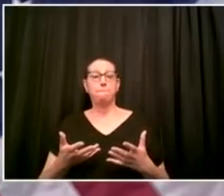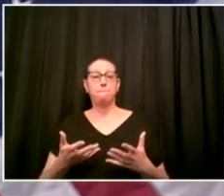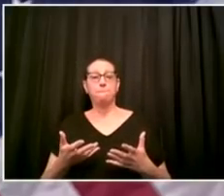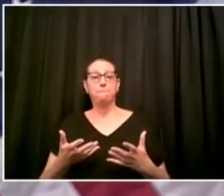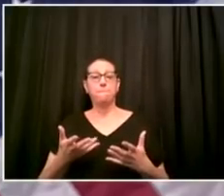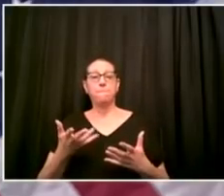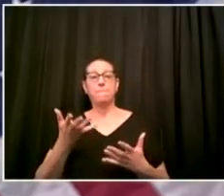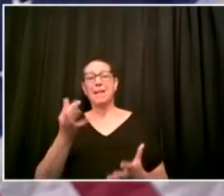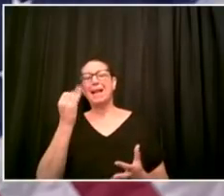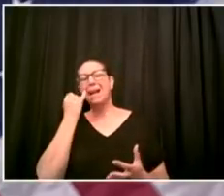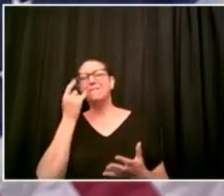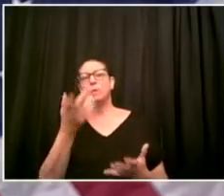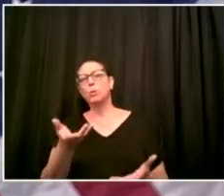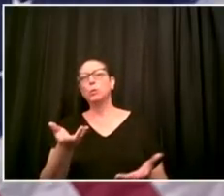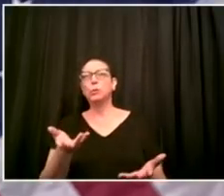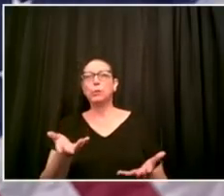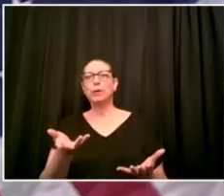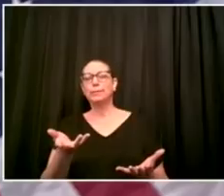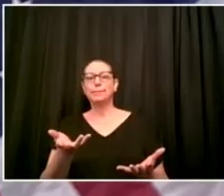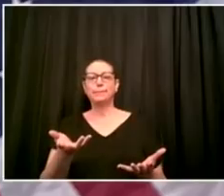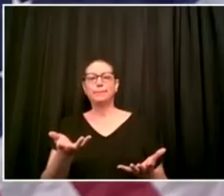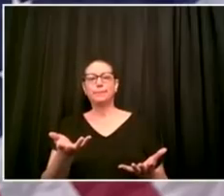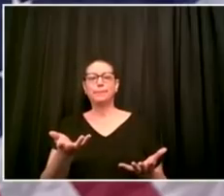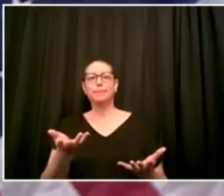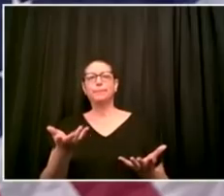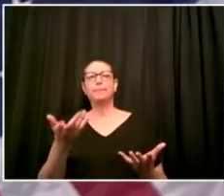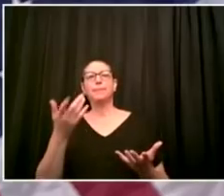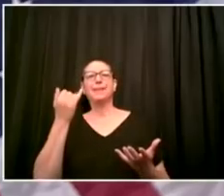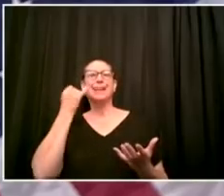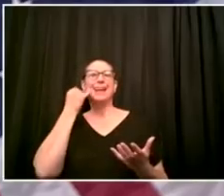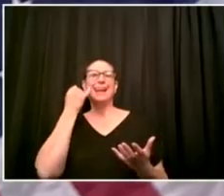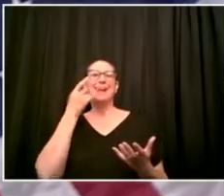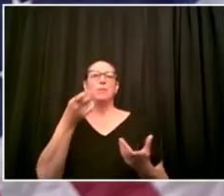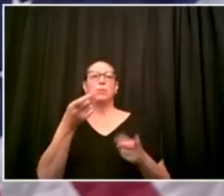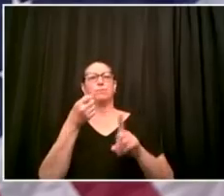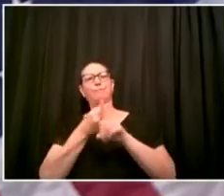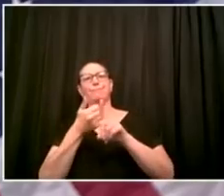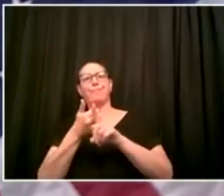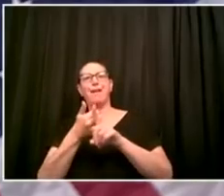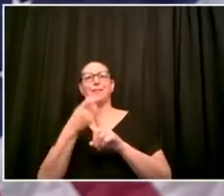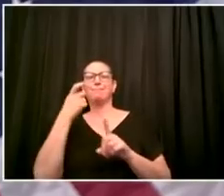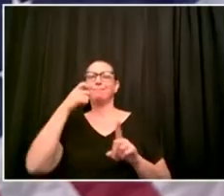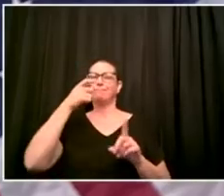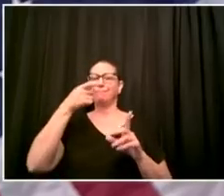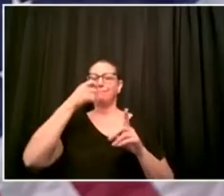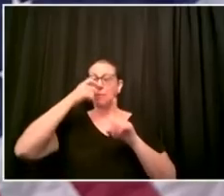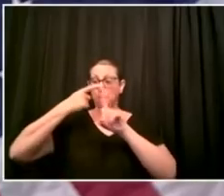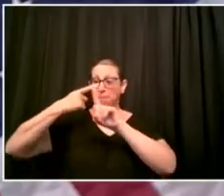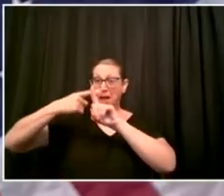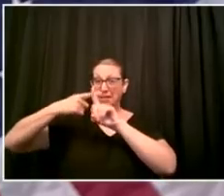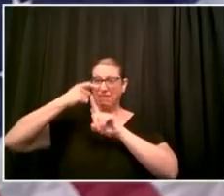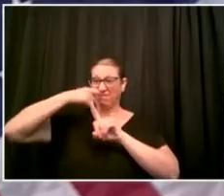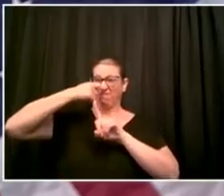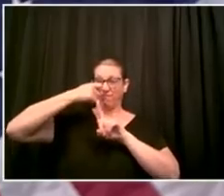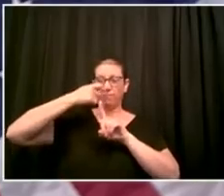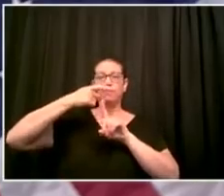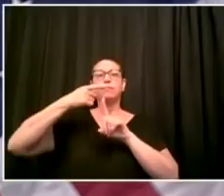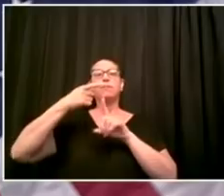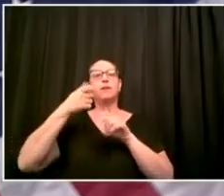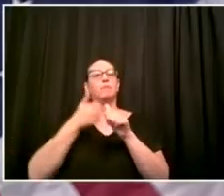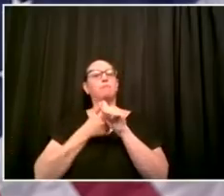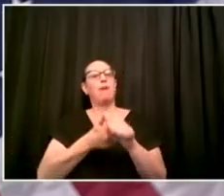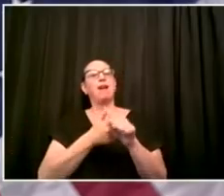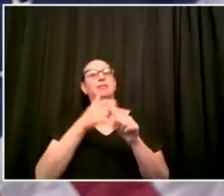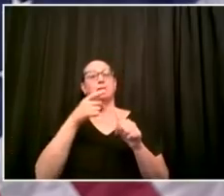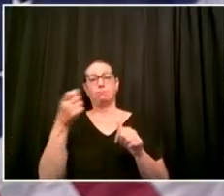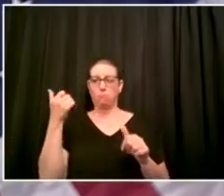If you are someone who tests positive and there's follow-up from the tracers to you and they say, and Ted can go into detail on this, but